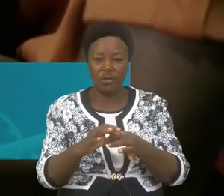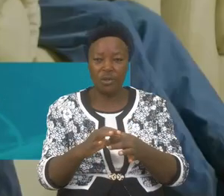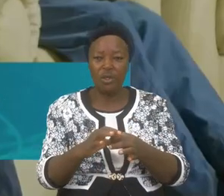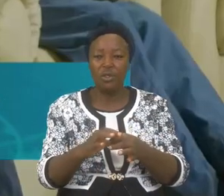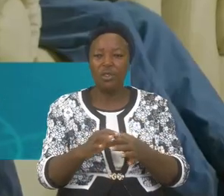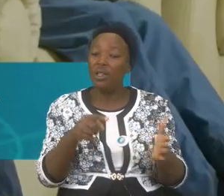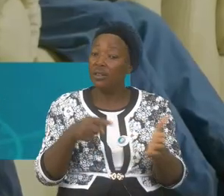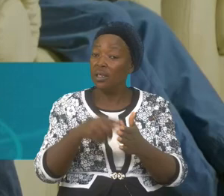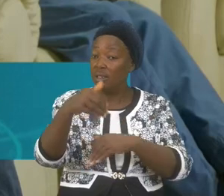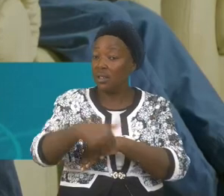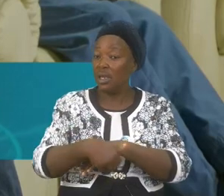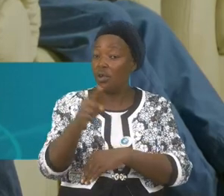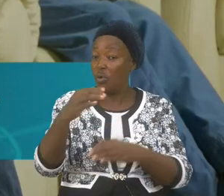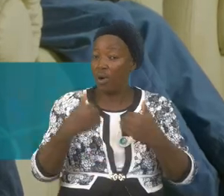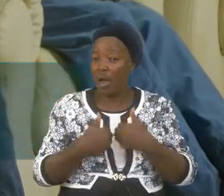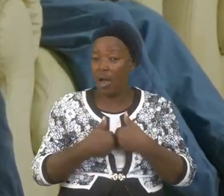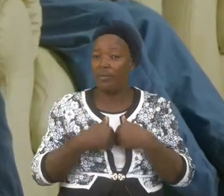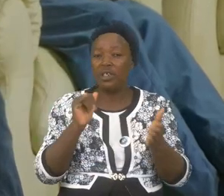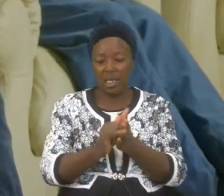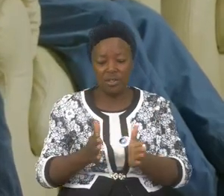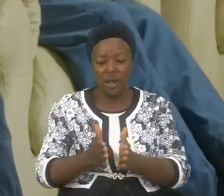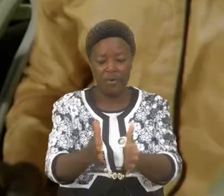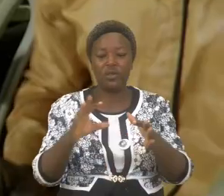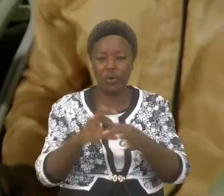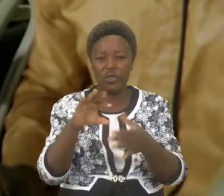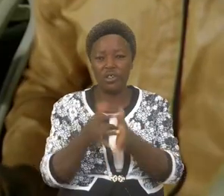connection. Can I hear your amen?